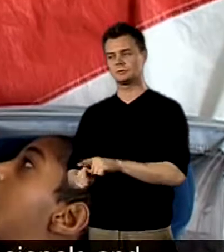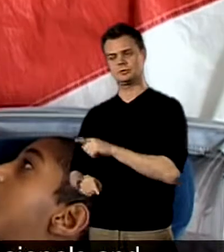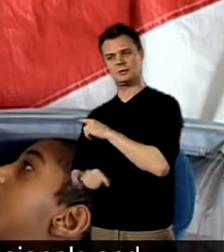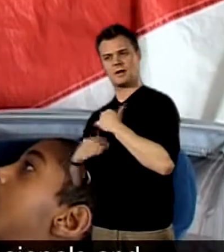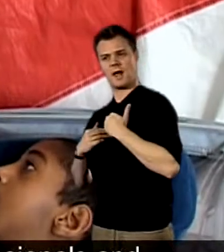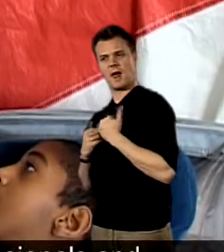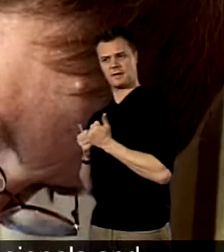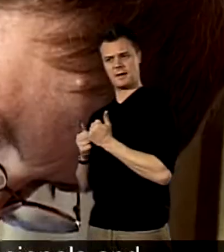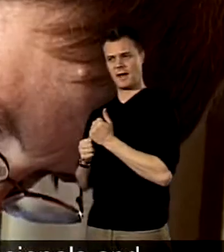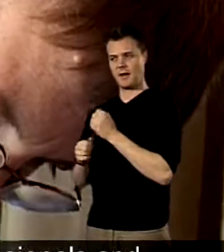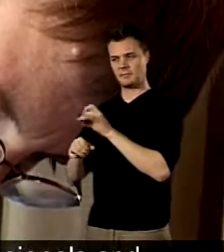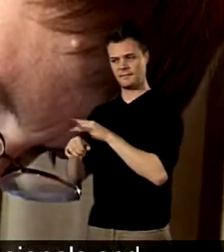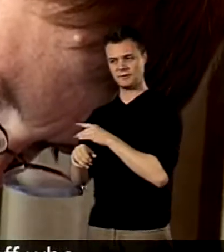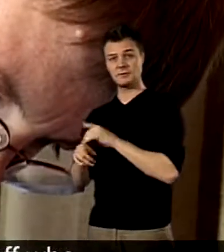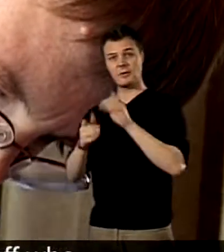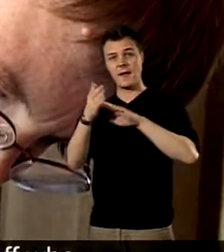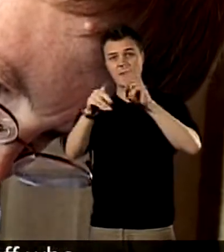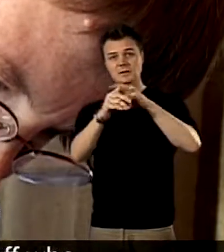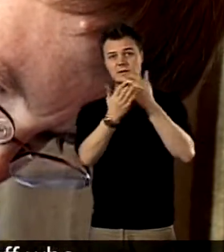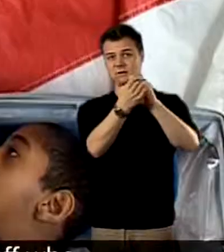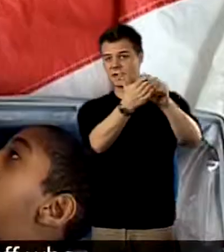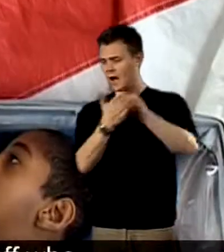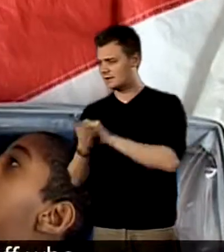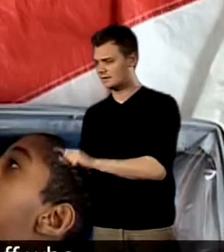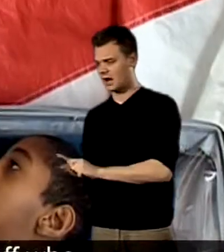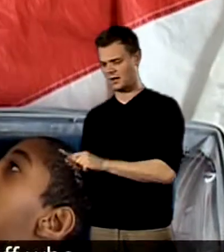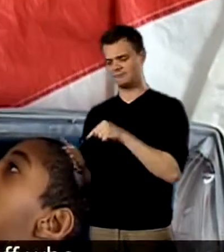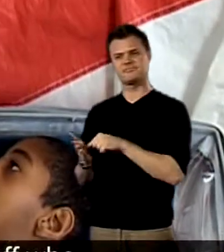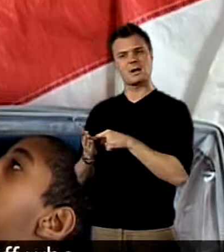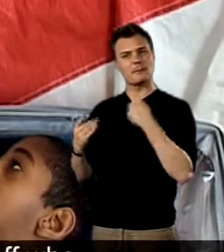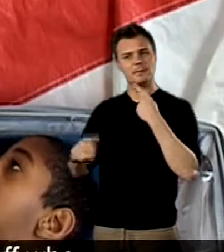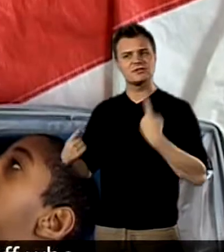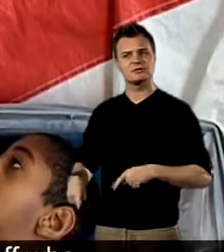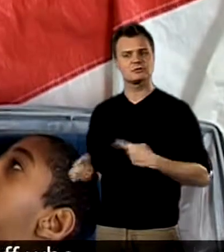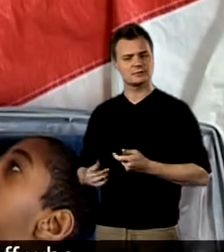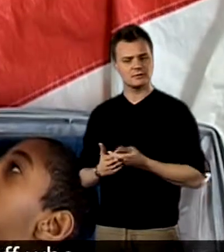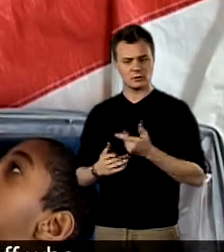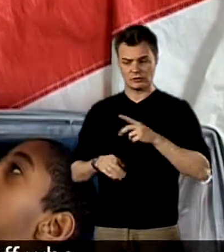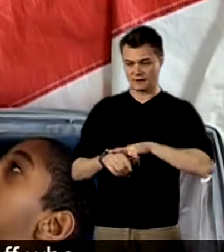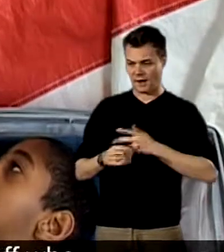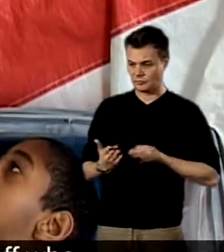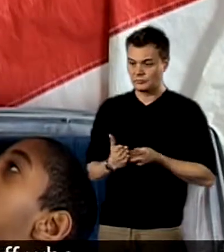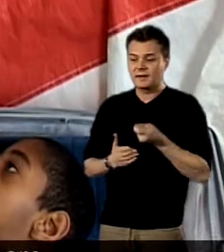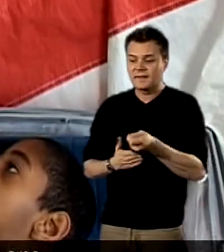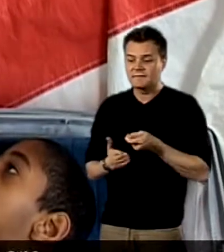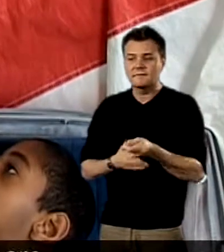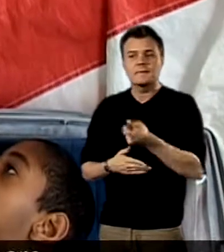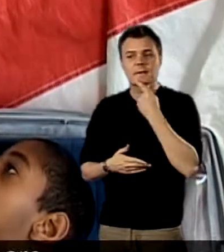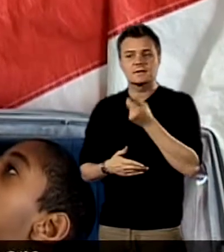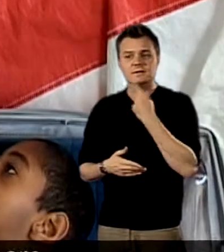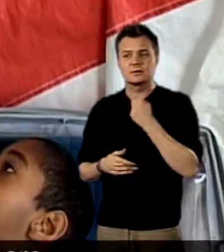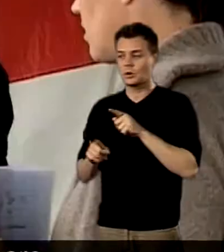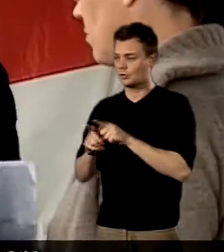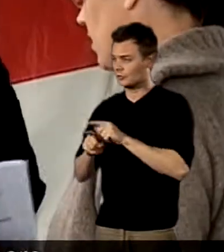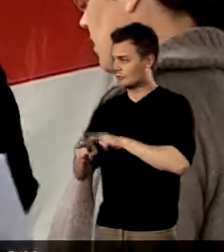and parents sign permission letters for staff to administer medicines, and staff who volunteer receive any training needed from the school